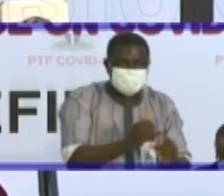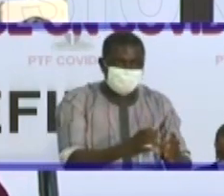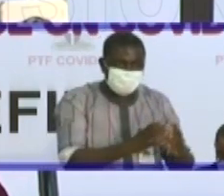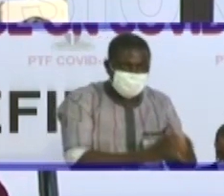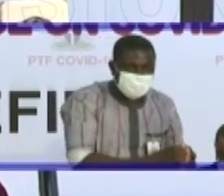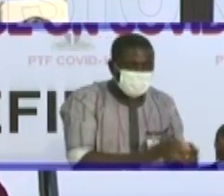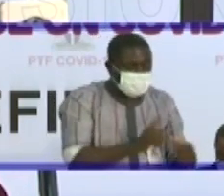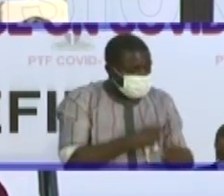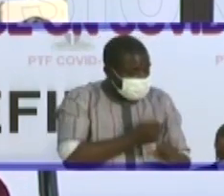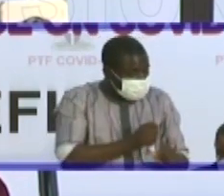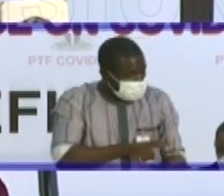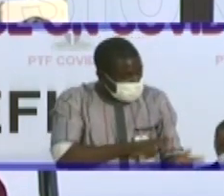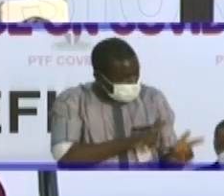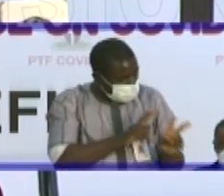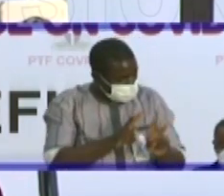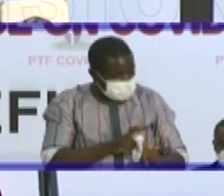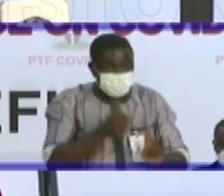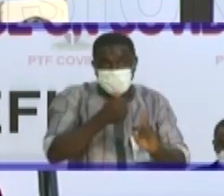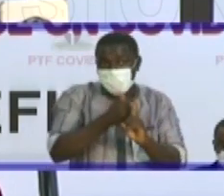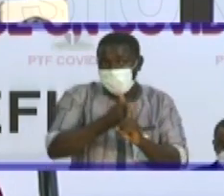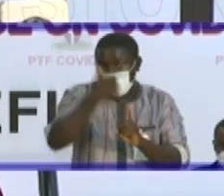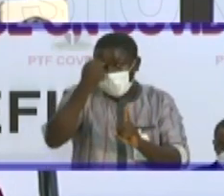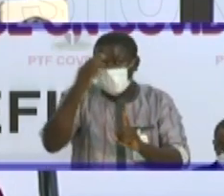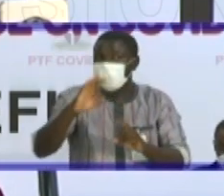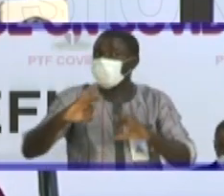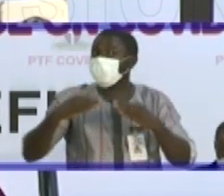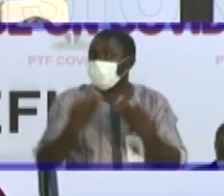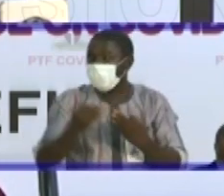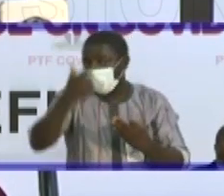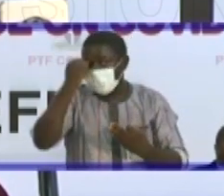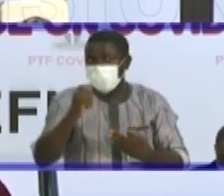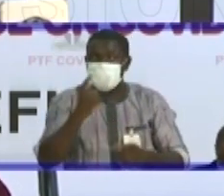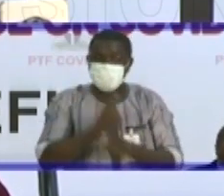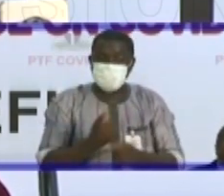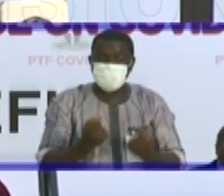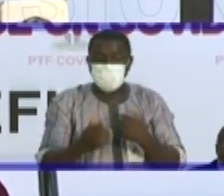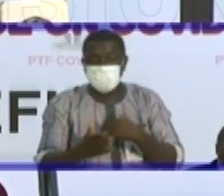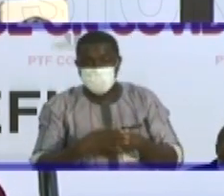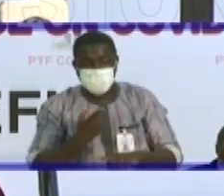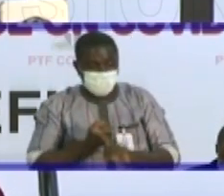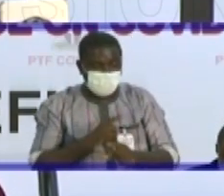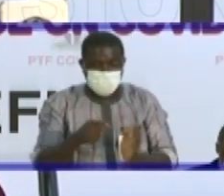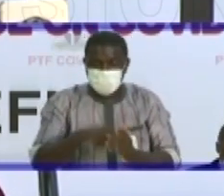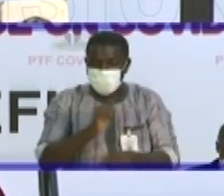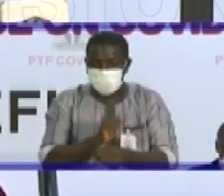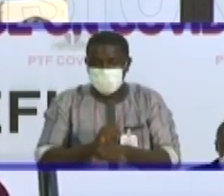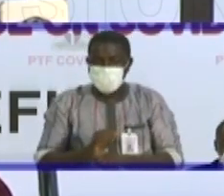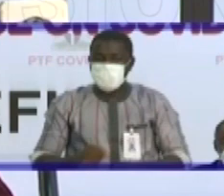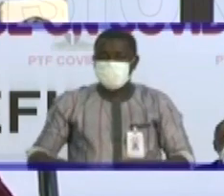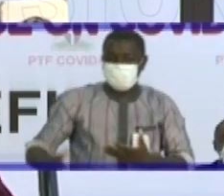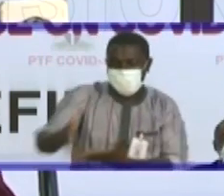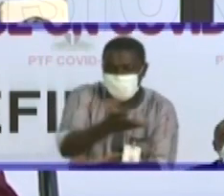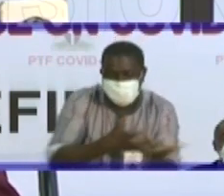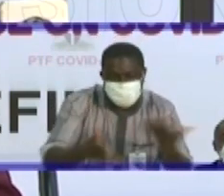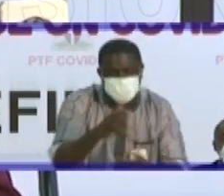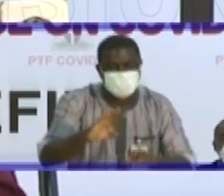just to observe themselves because of their families also, because you don't just come back from this assignment and go straight to your family. So they